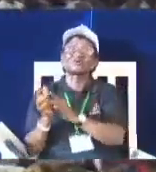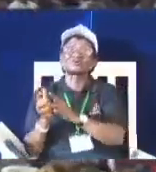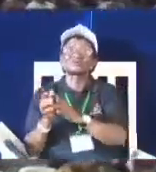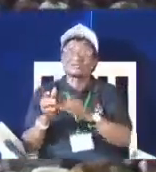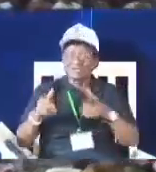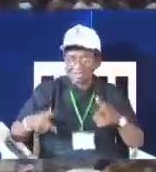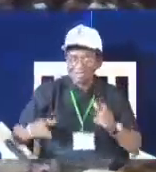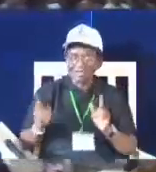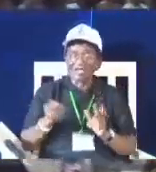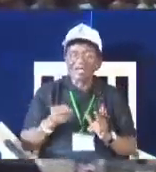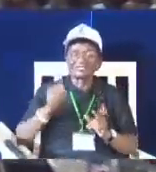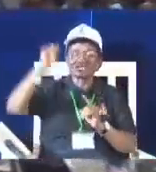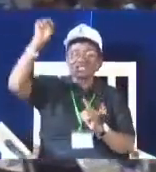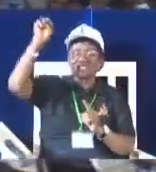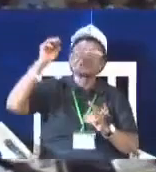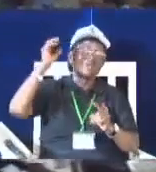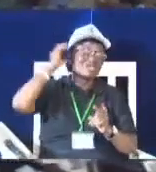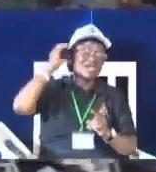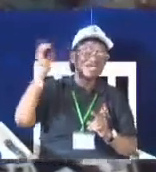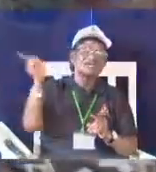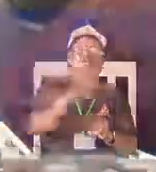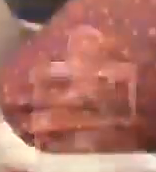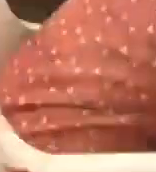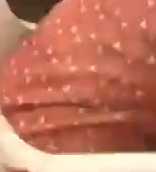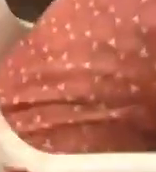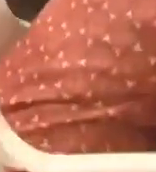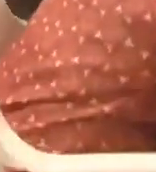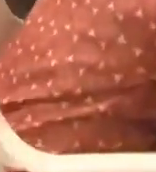Let him hear you shout his name.